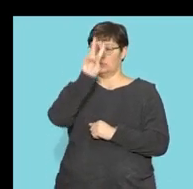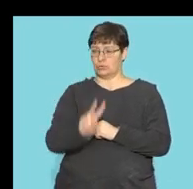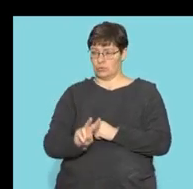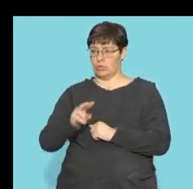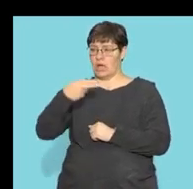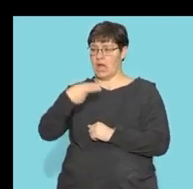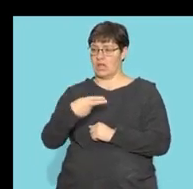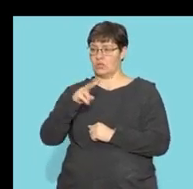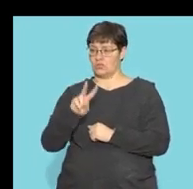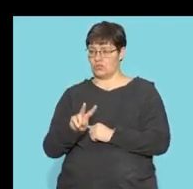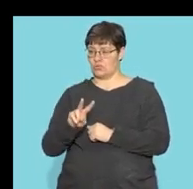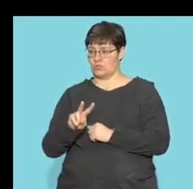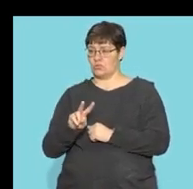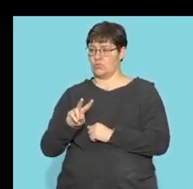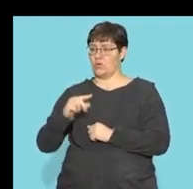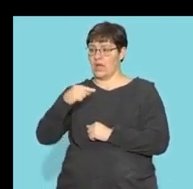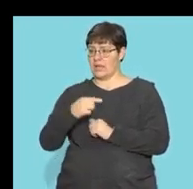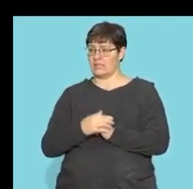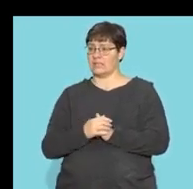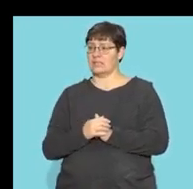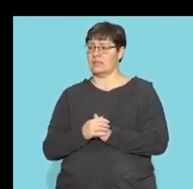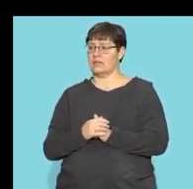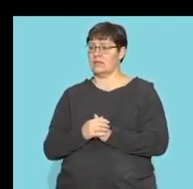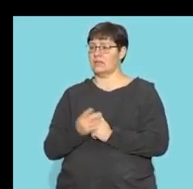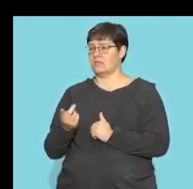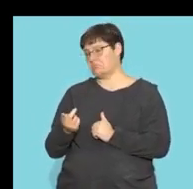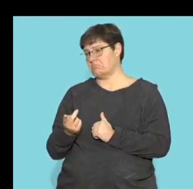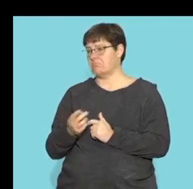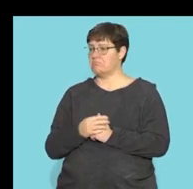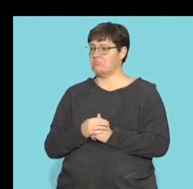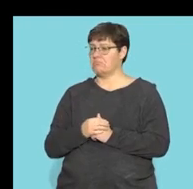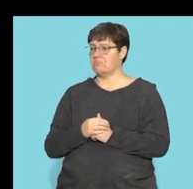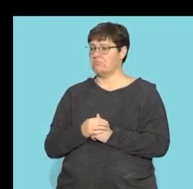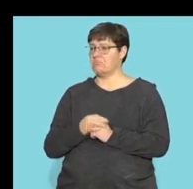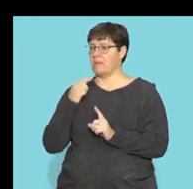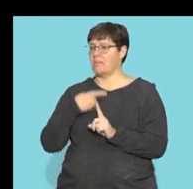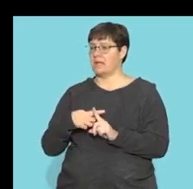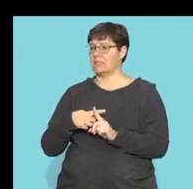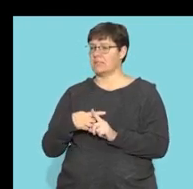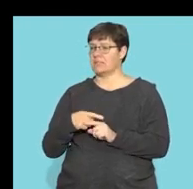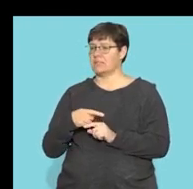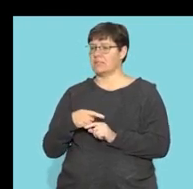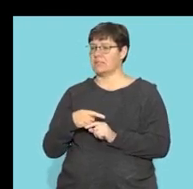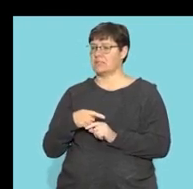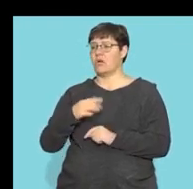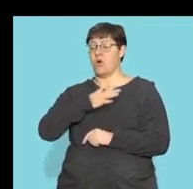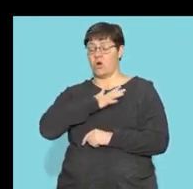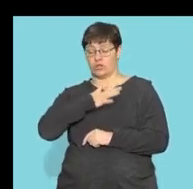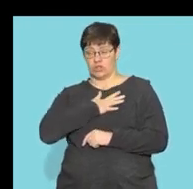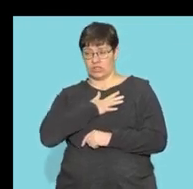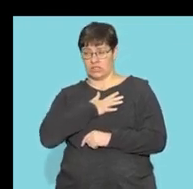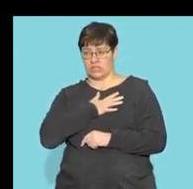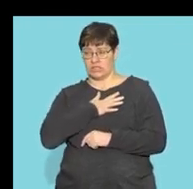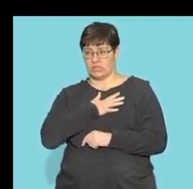had before, 2 hydrogen gas molecules, plus oxygen.